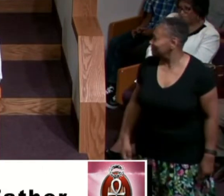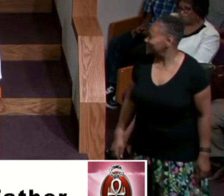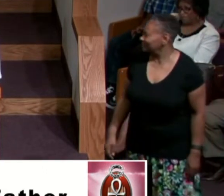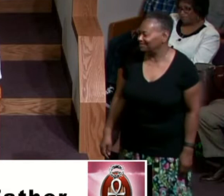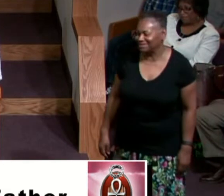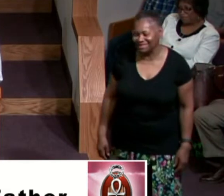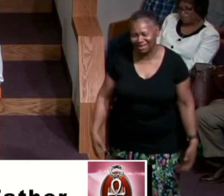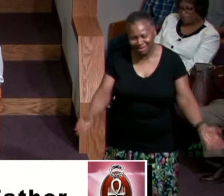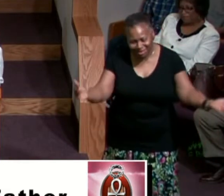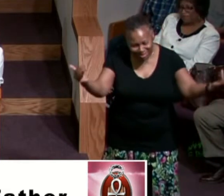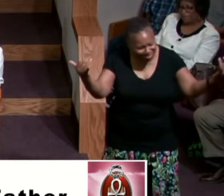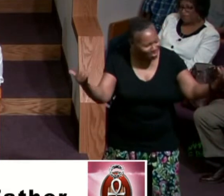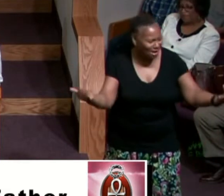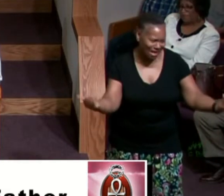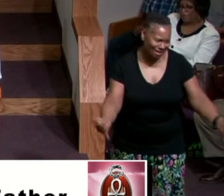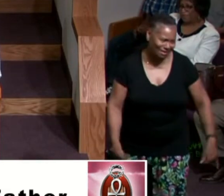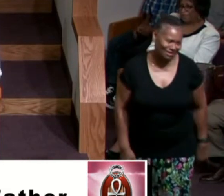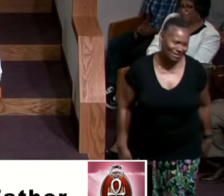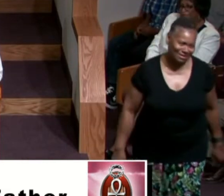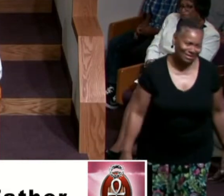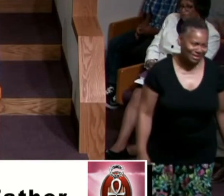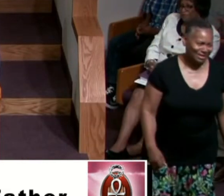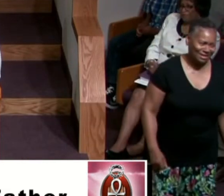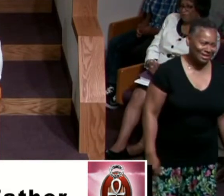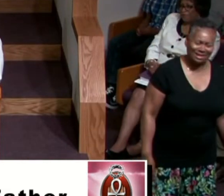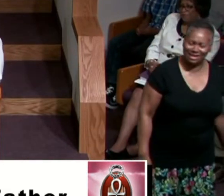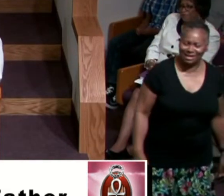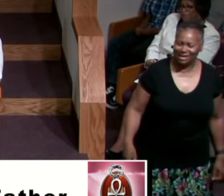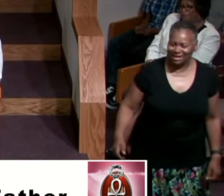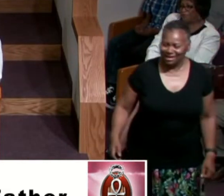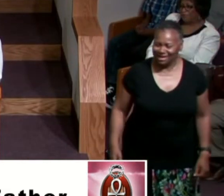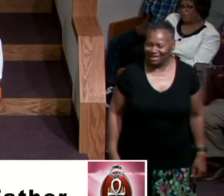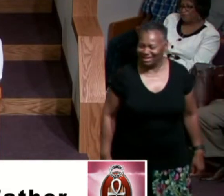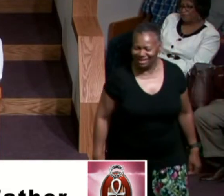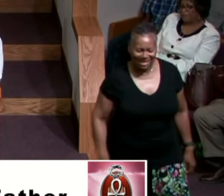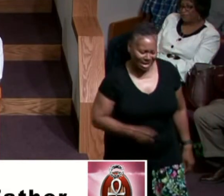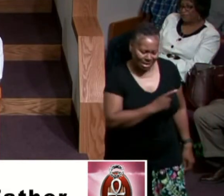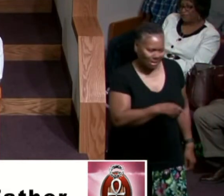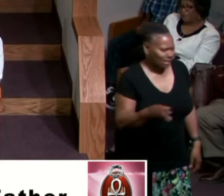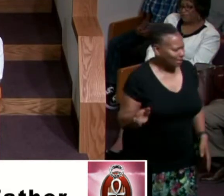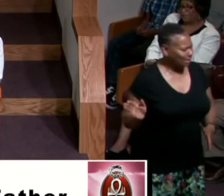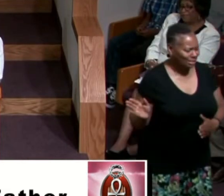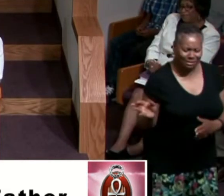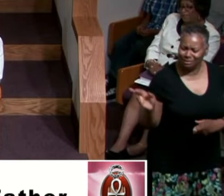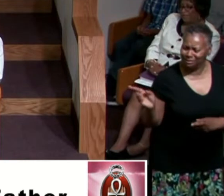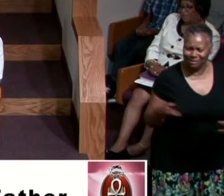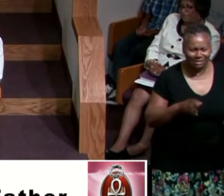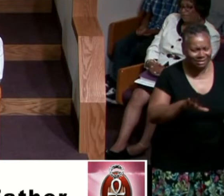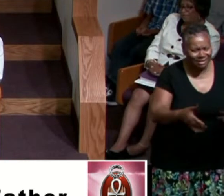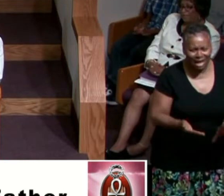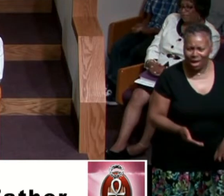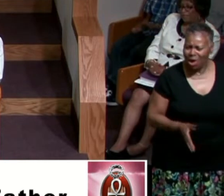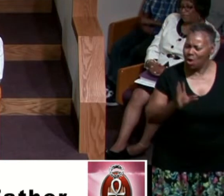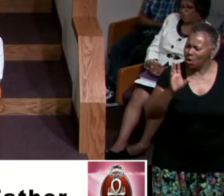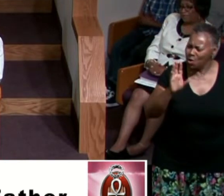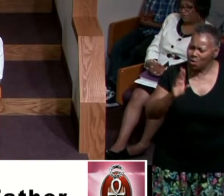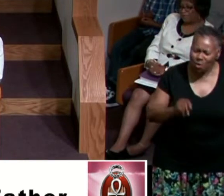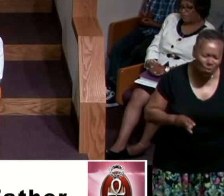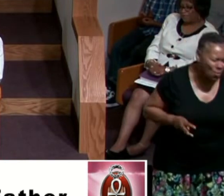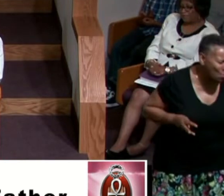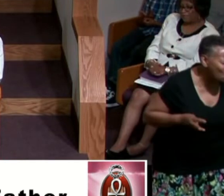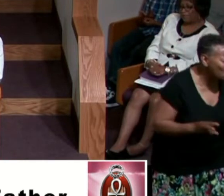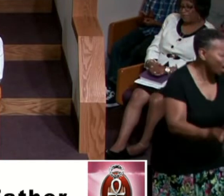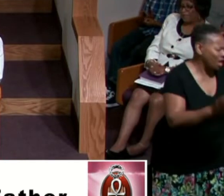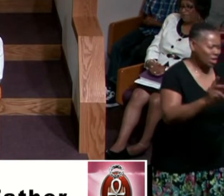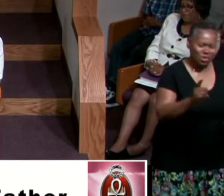Come on now. Joseph was a regular guy. Ain't nowhere in the world